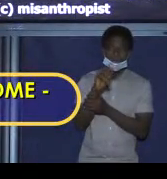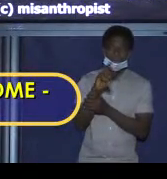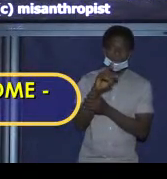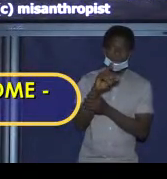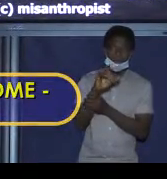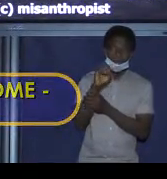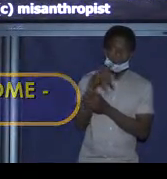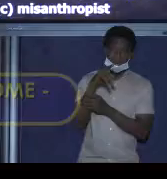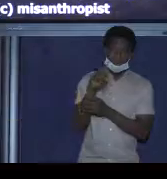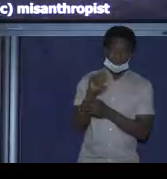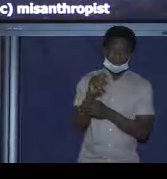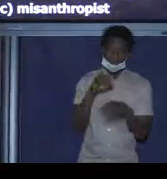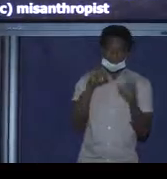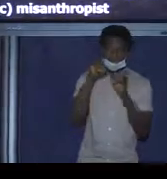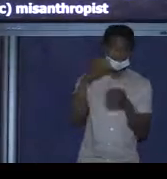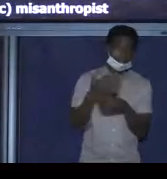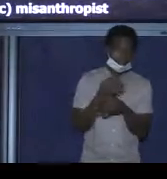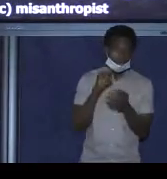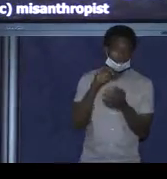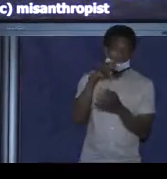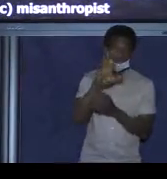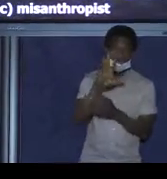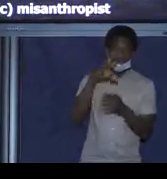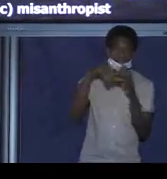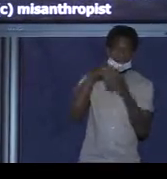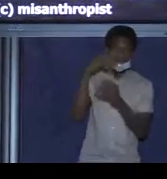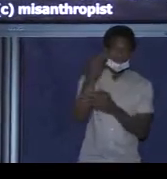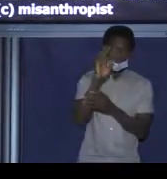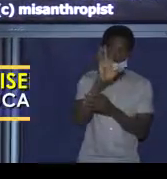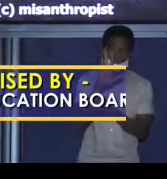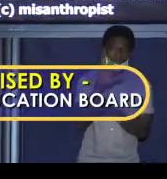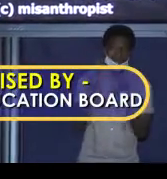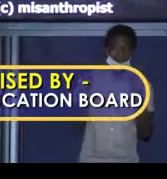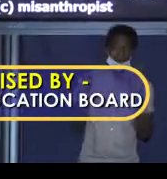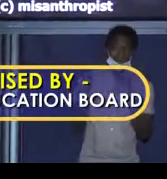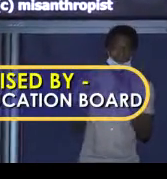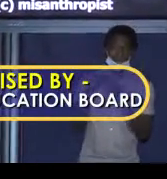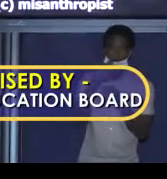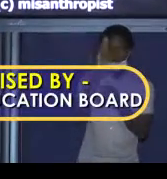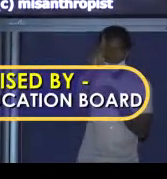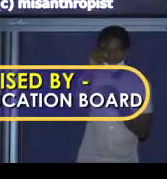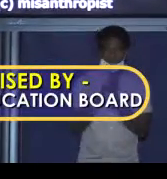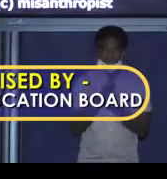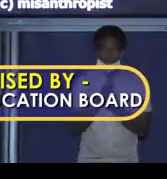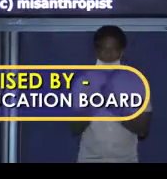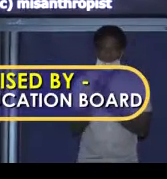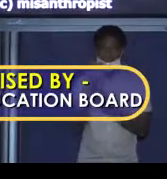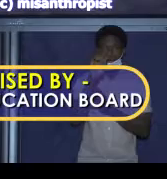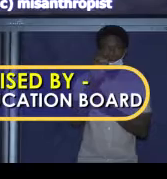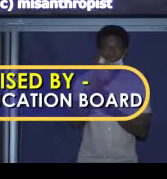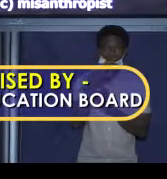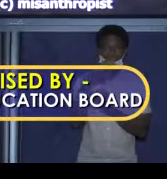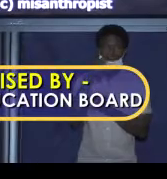Yes. So, did you get 5 out of 5? Wow, you're brilliant. Oh, you got